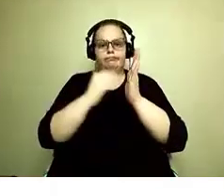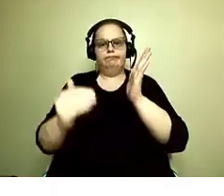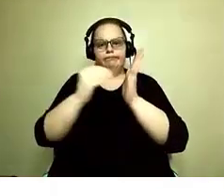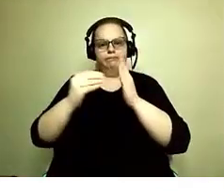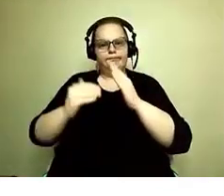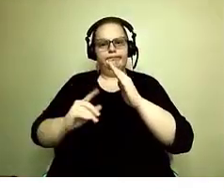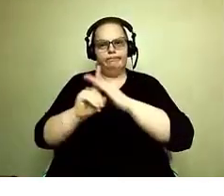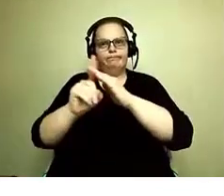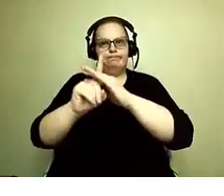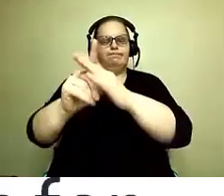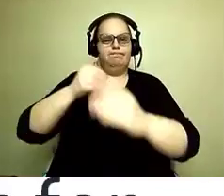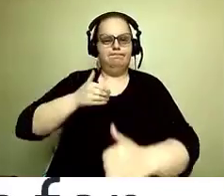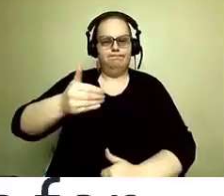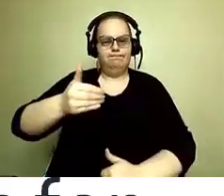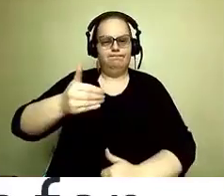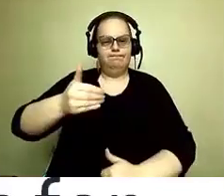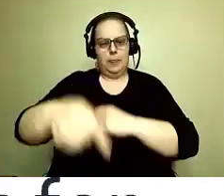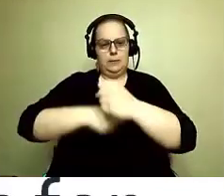education evaluation this year.